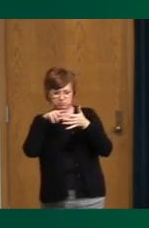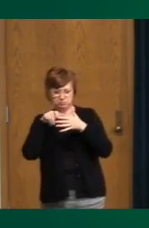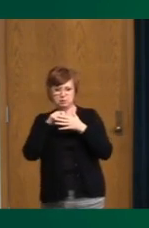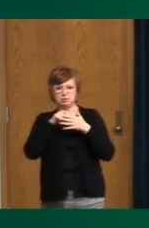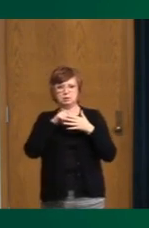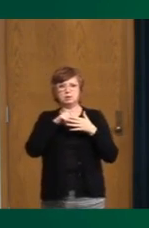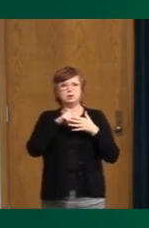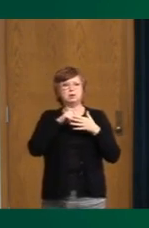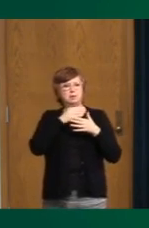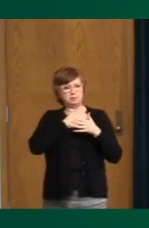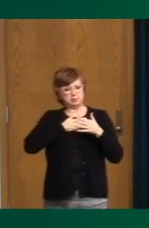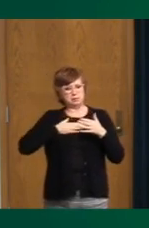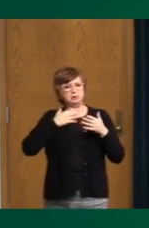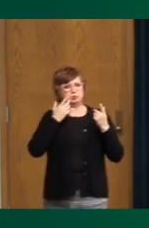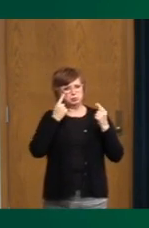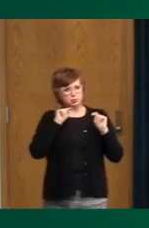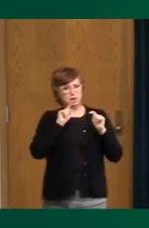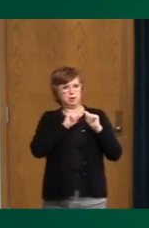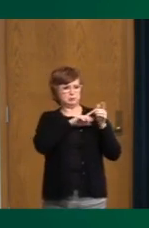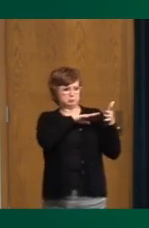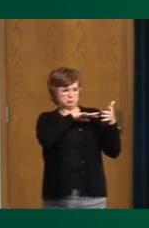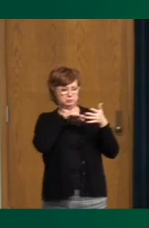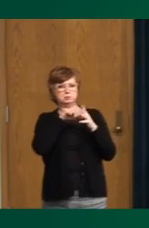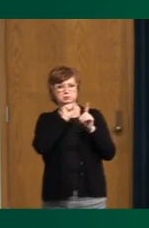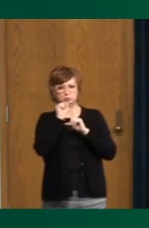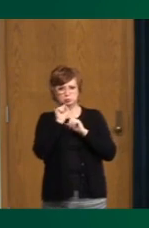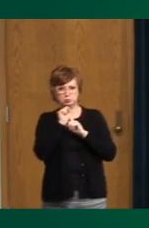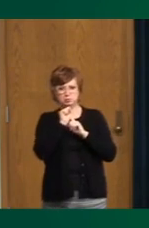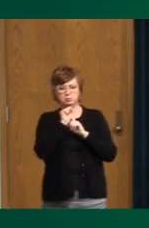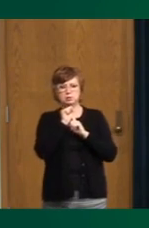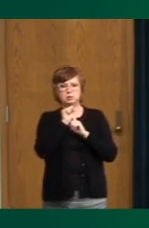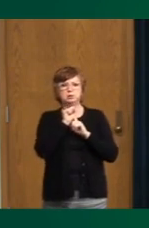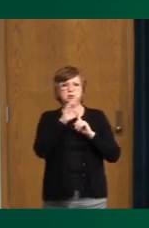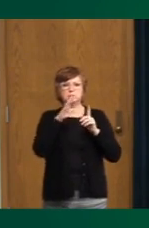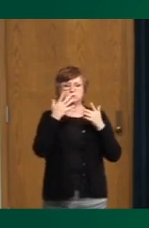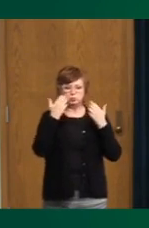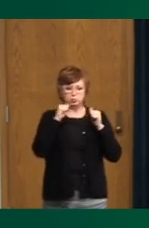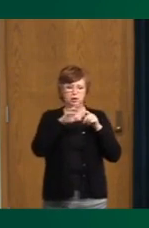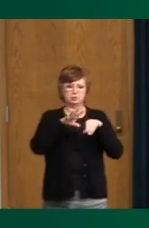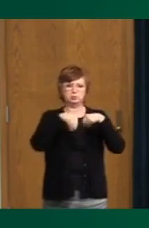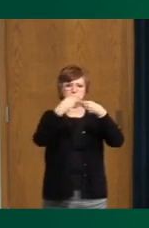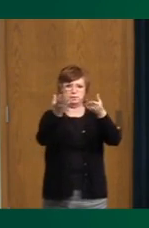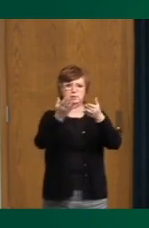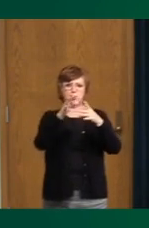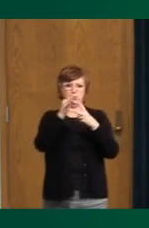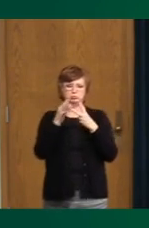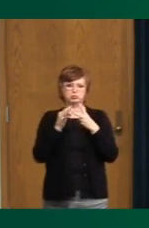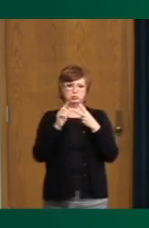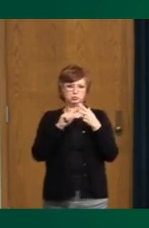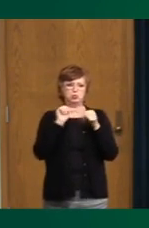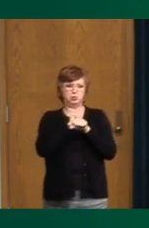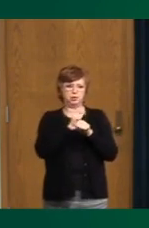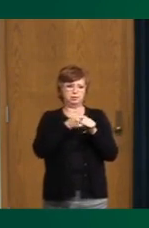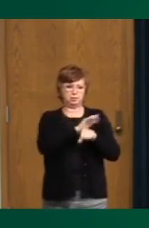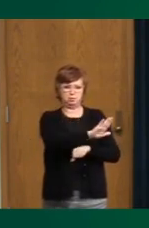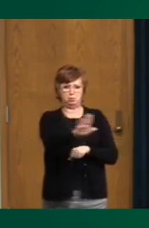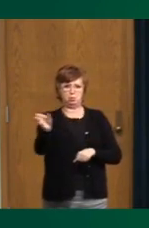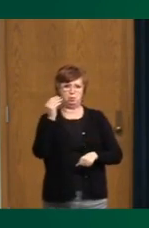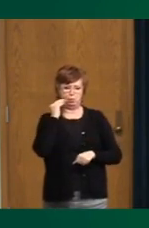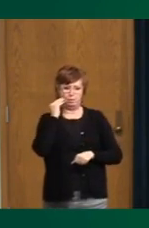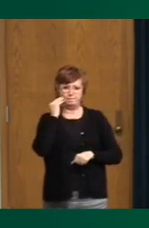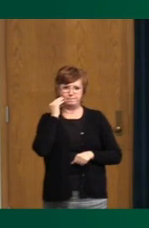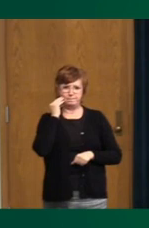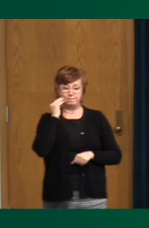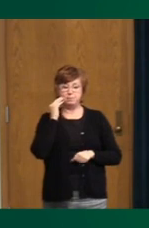home and where possible work together to provide the opportunity to do so. Our government will be taking another look at all of our